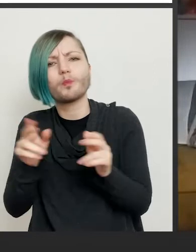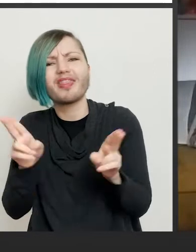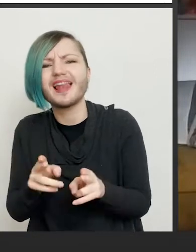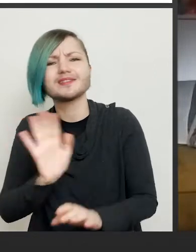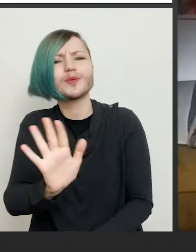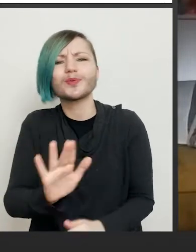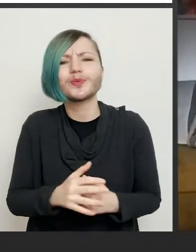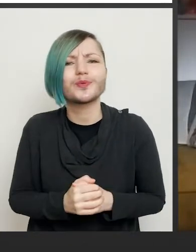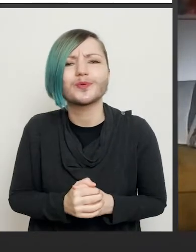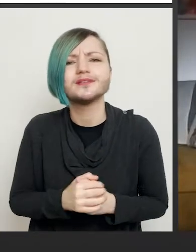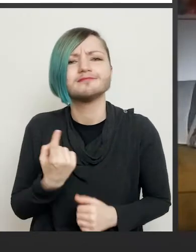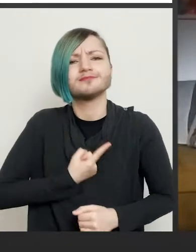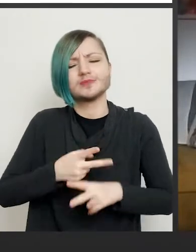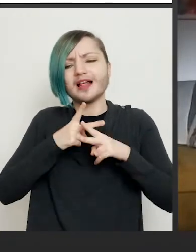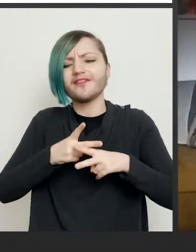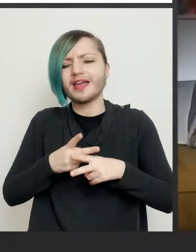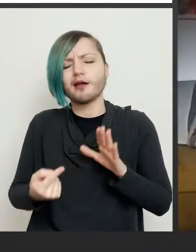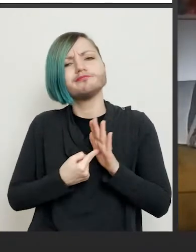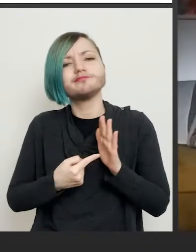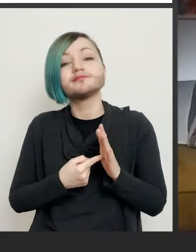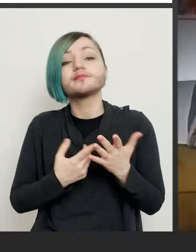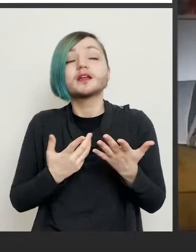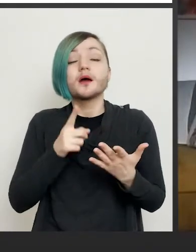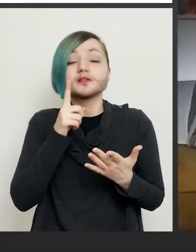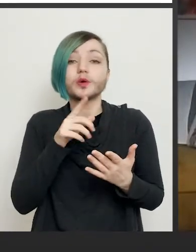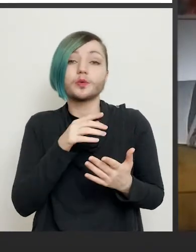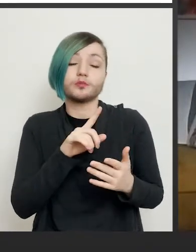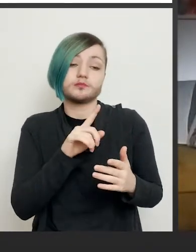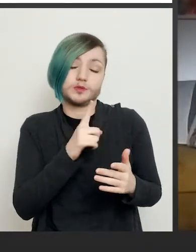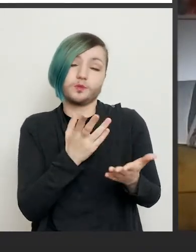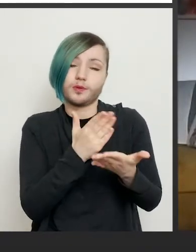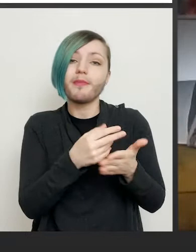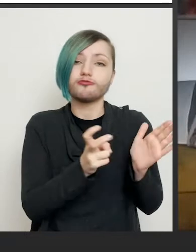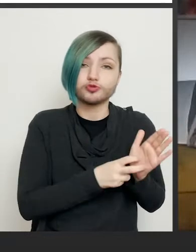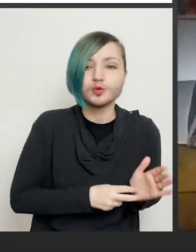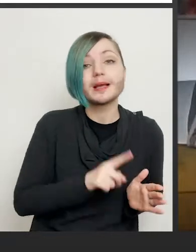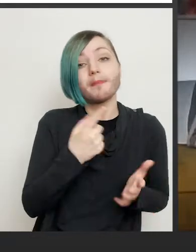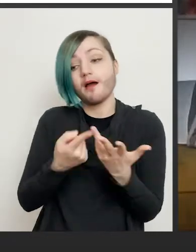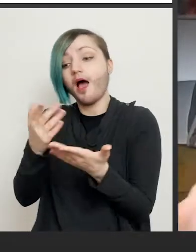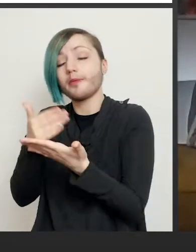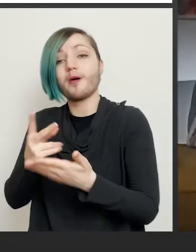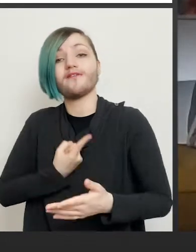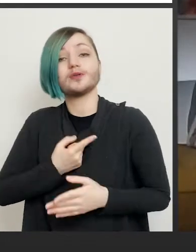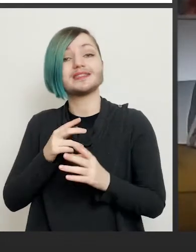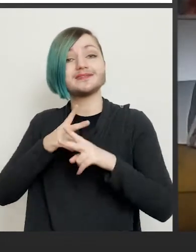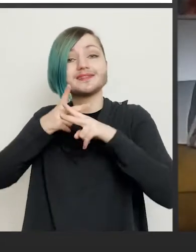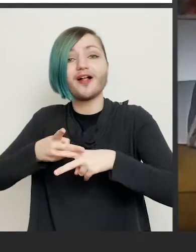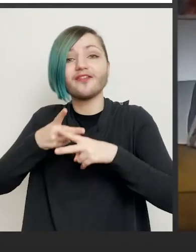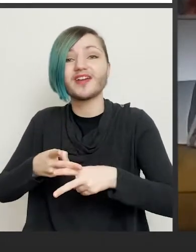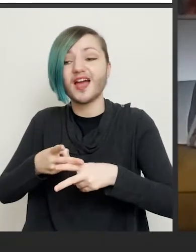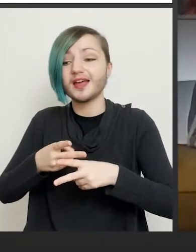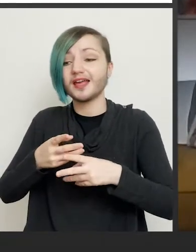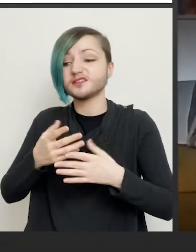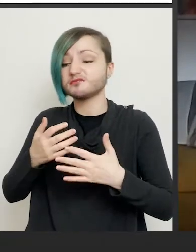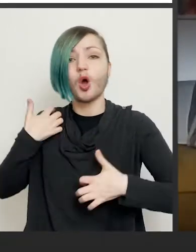that element of self-care for me is also just doing things that I love, and sometimes just trying to distract myself from these things, because